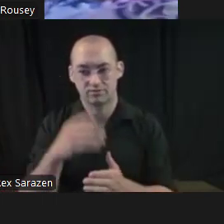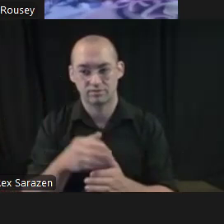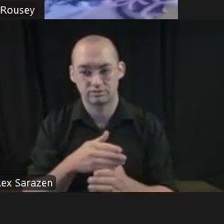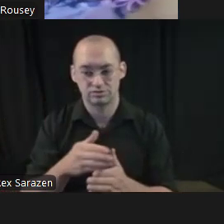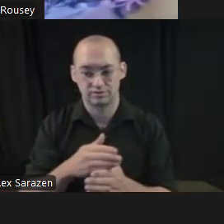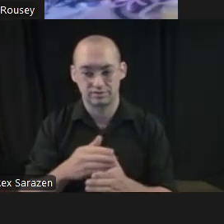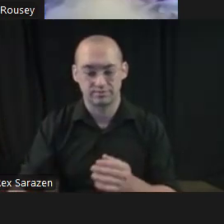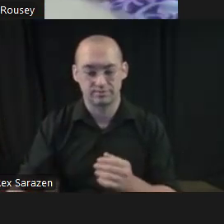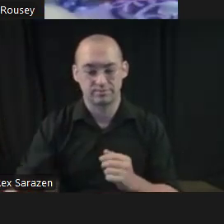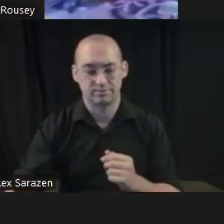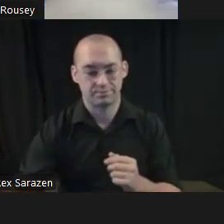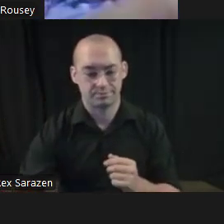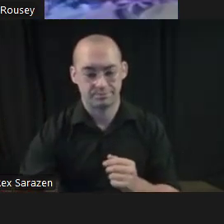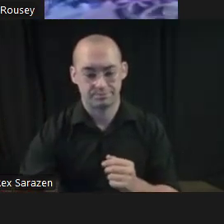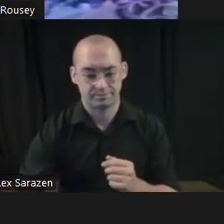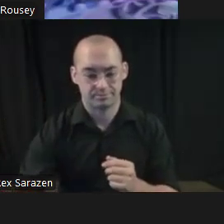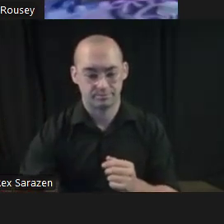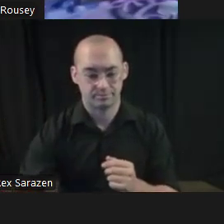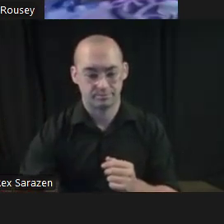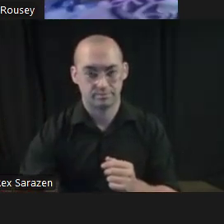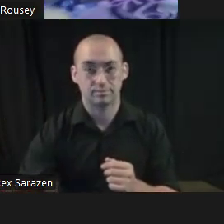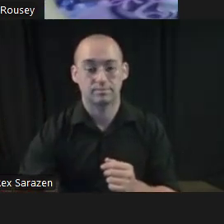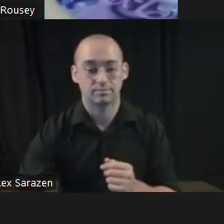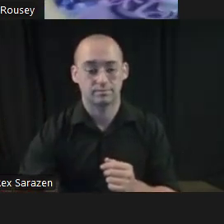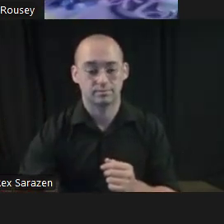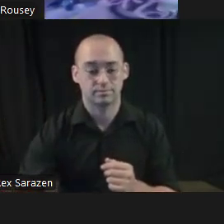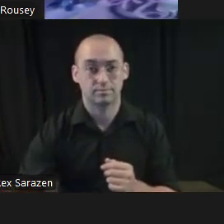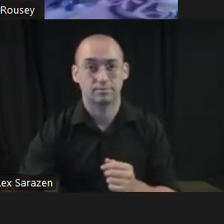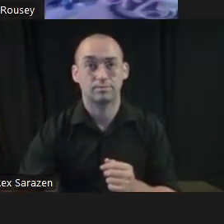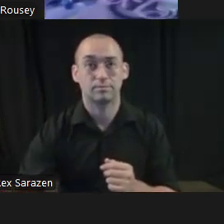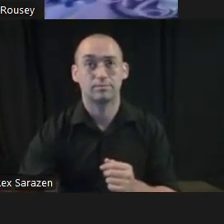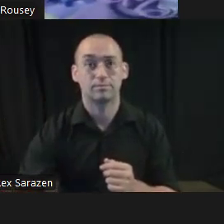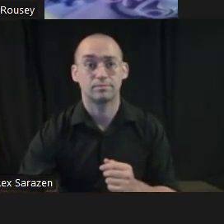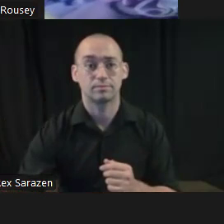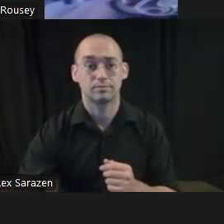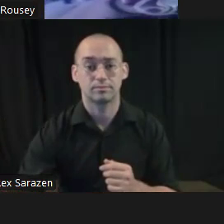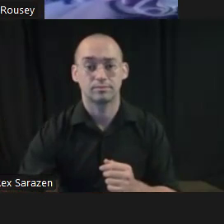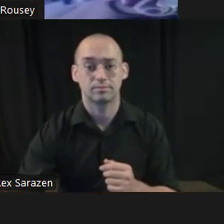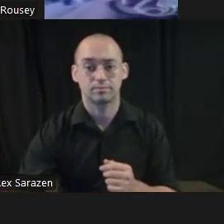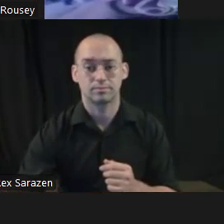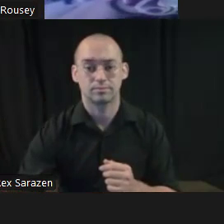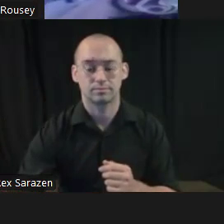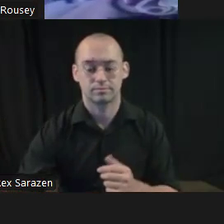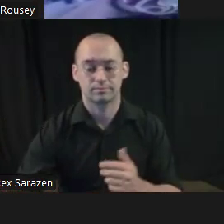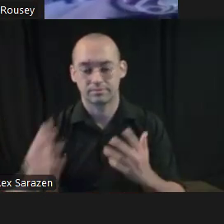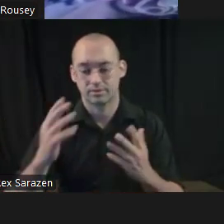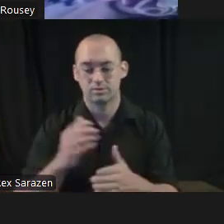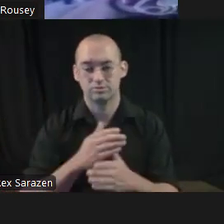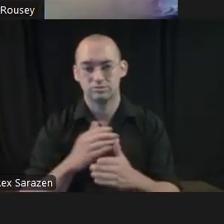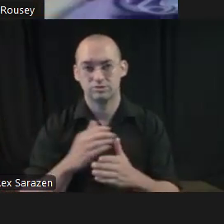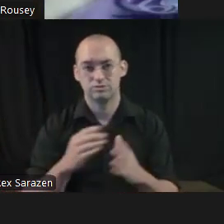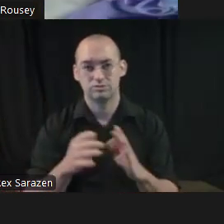I want to share, and it's Michelle's story, but messaging back and forth with her through this last year of